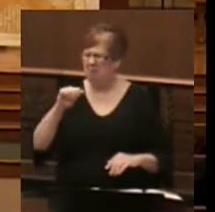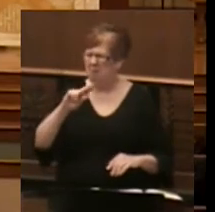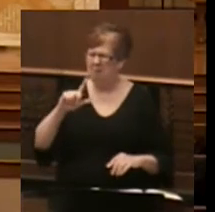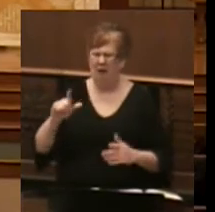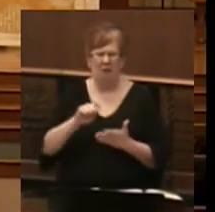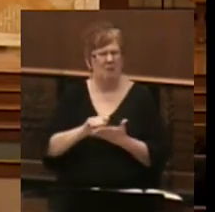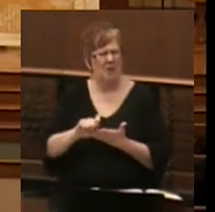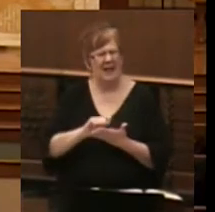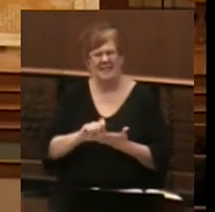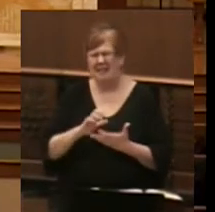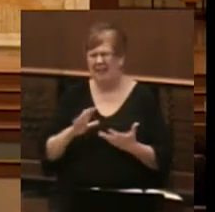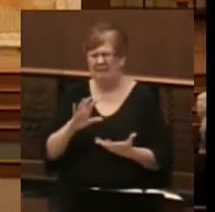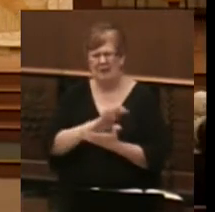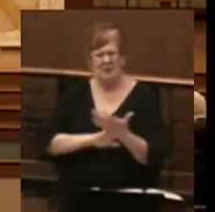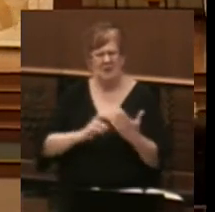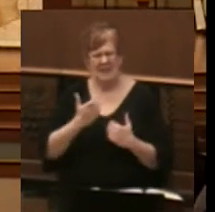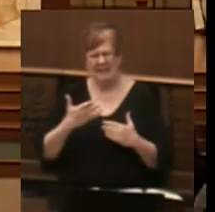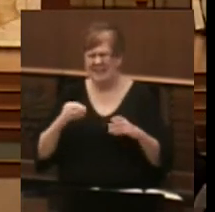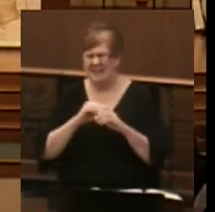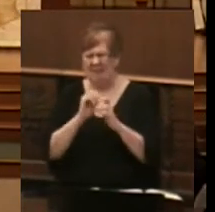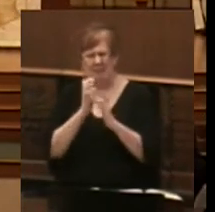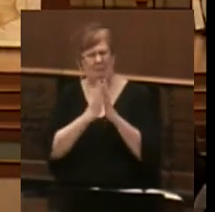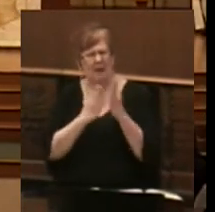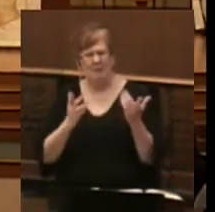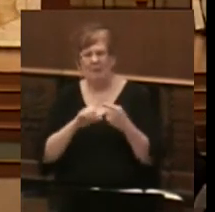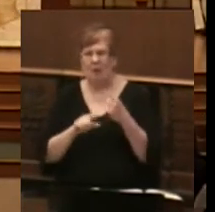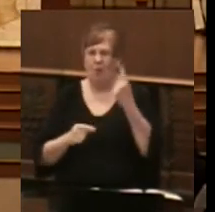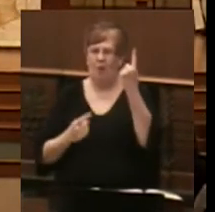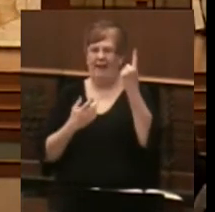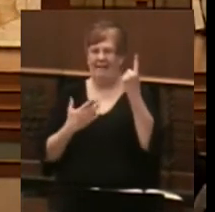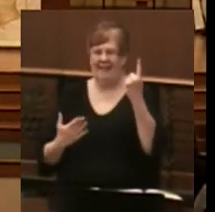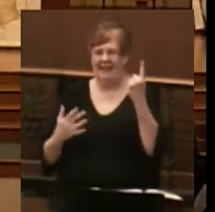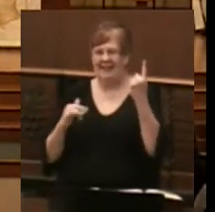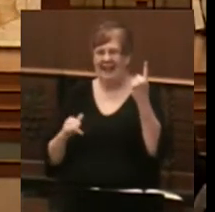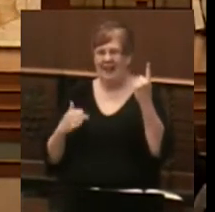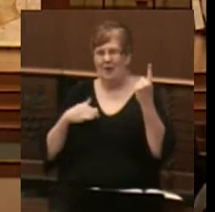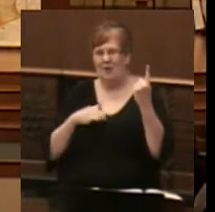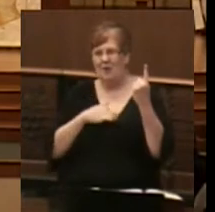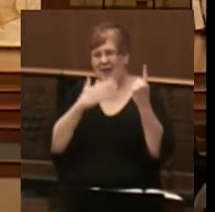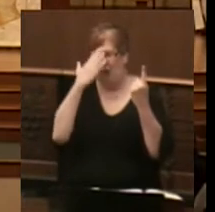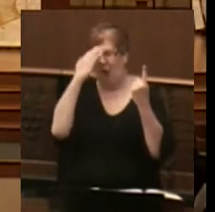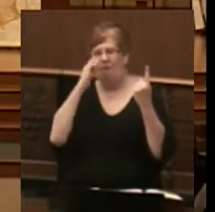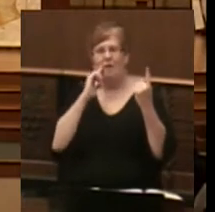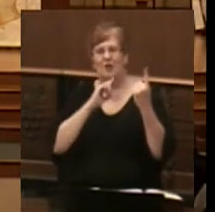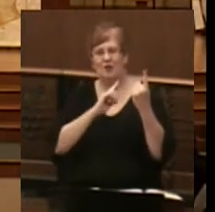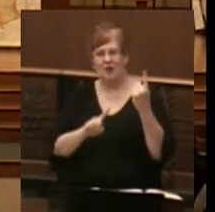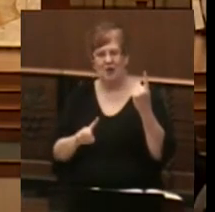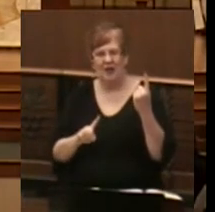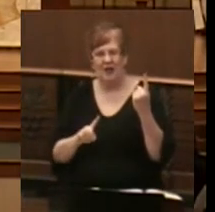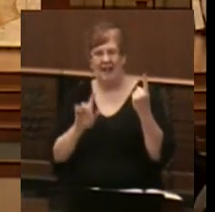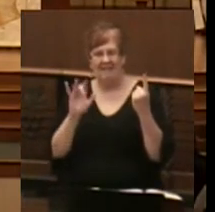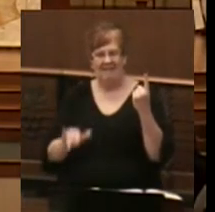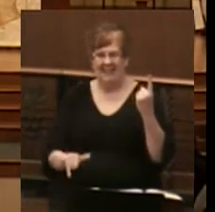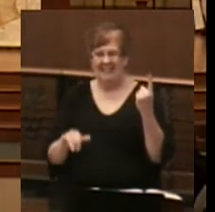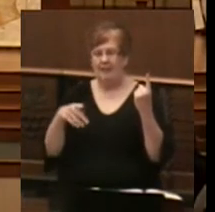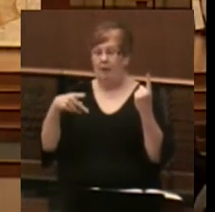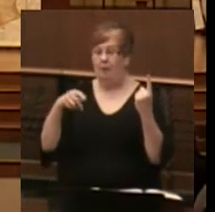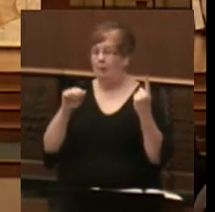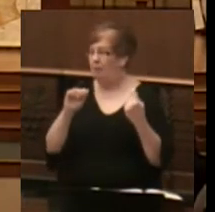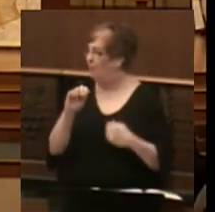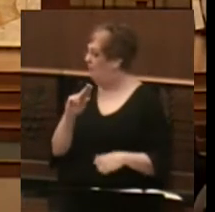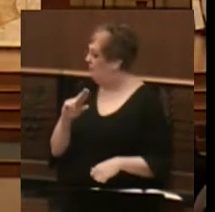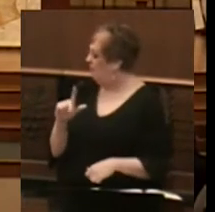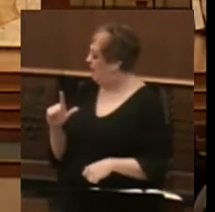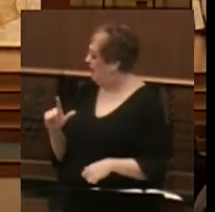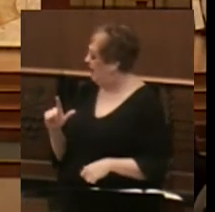in the Bible here. But there's one thing that we know for sure. This Paul,